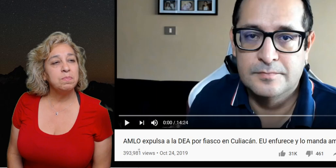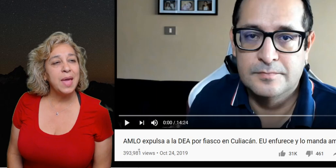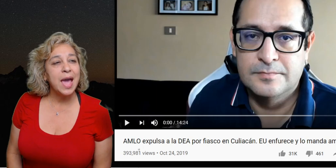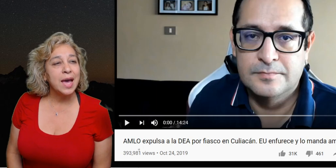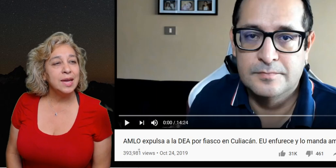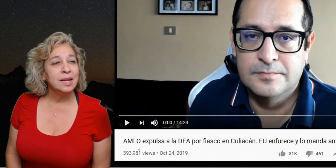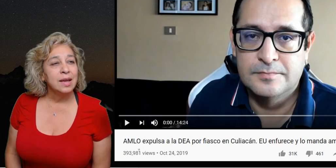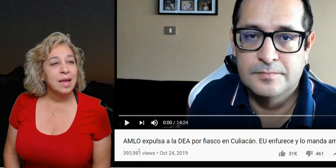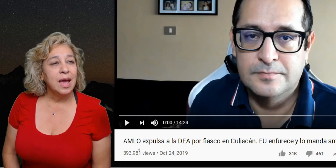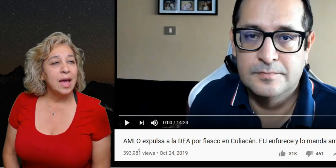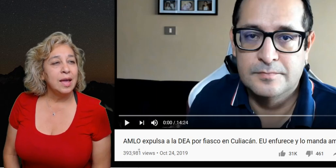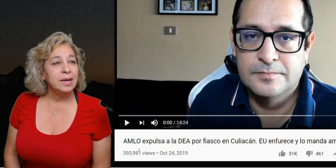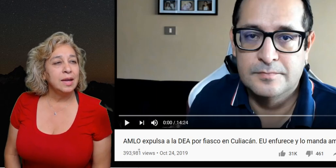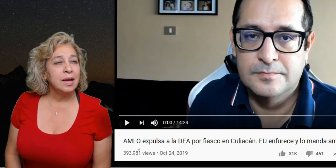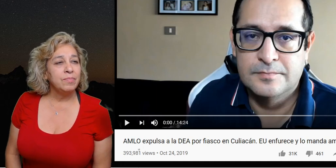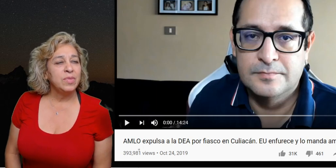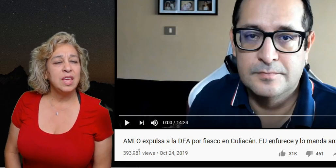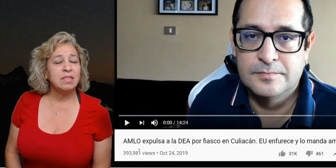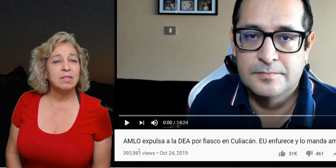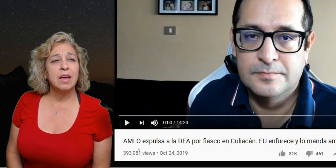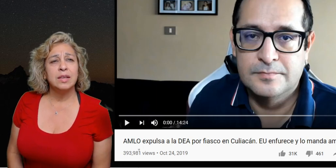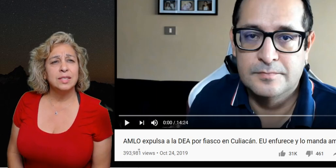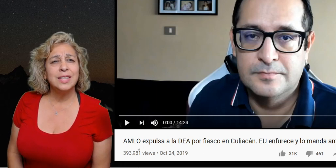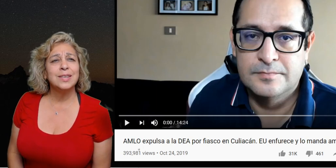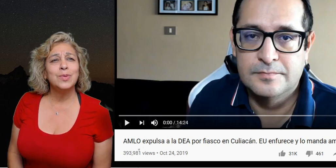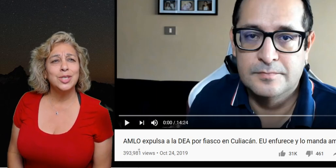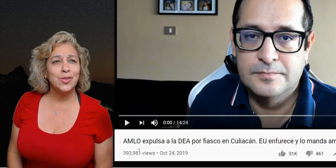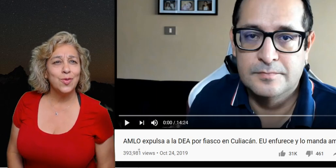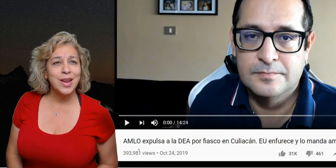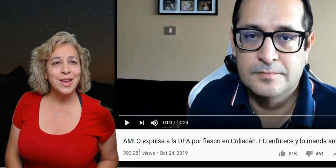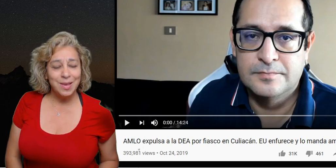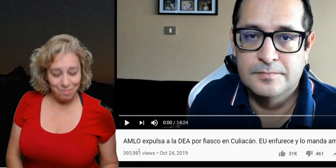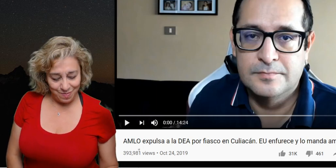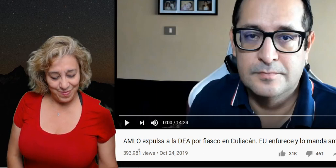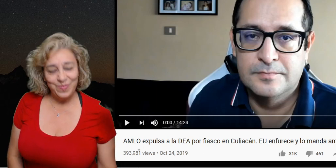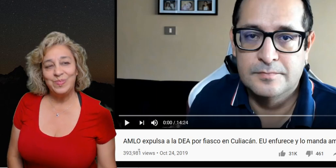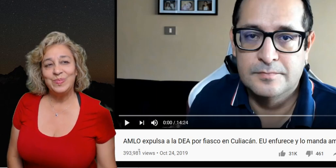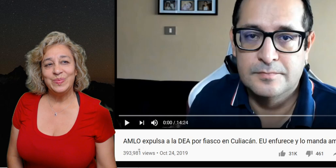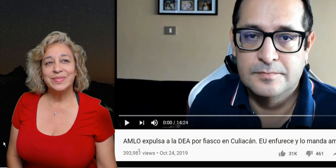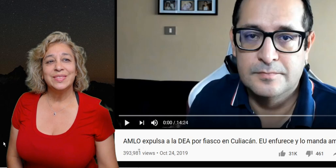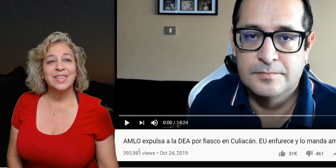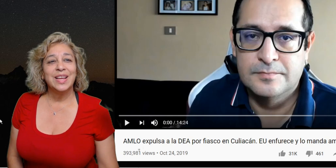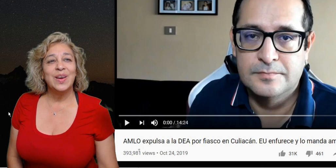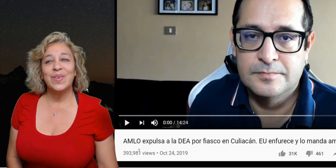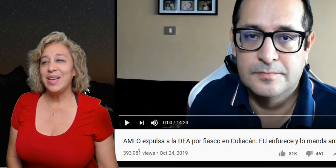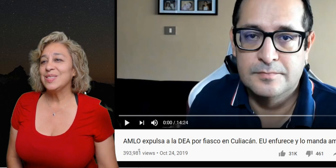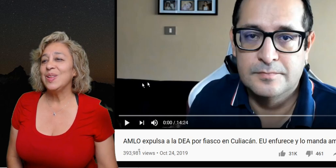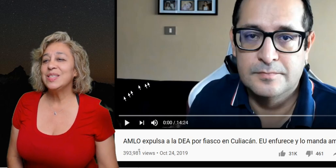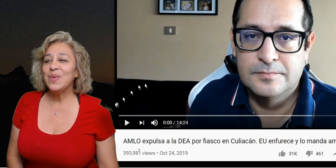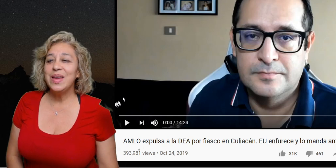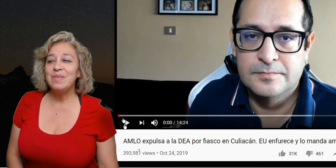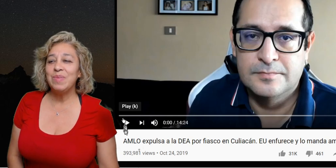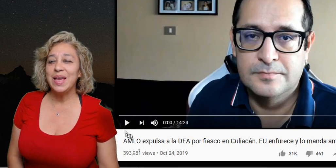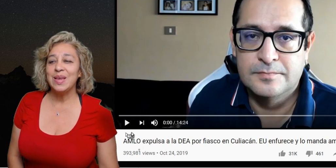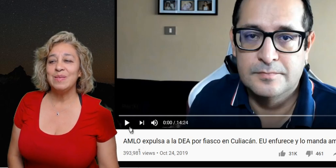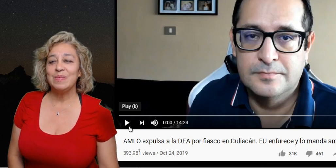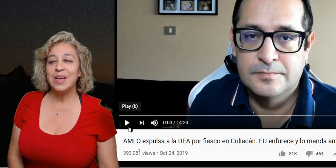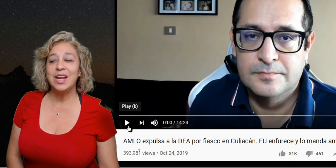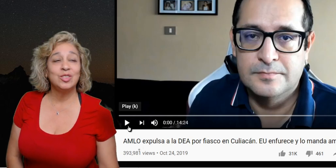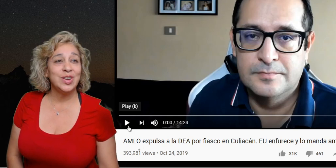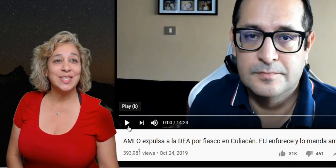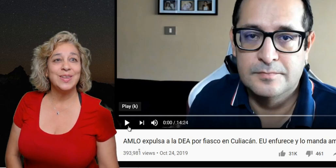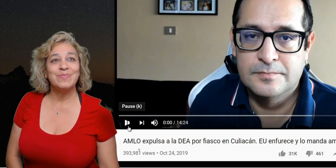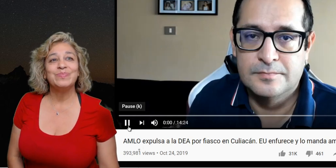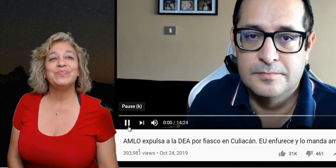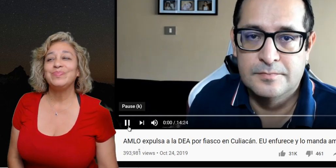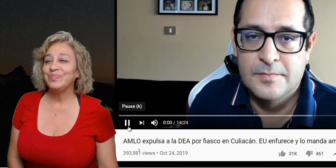gets mad, and they sent someone to threaten him. Okay, so let's go ahead and play it, and